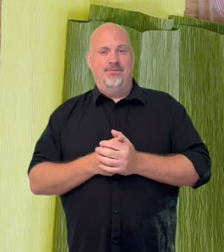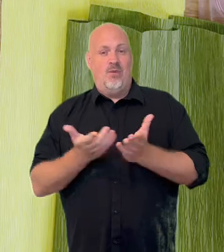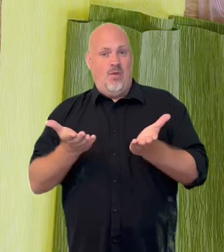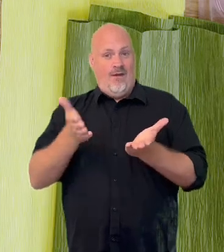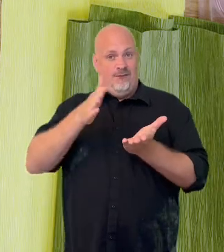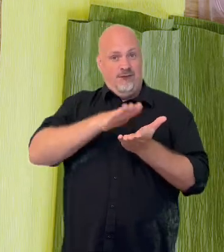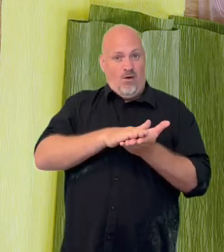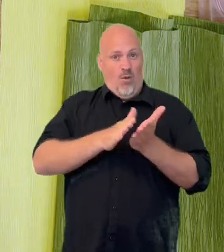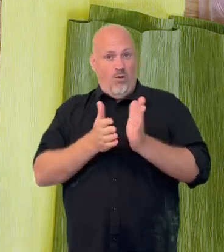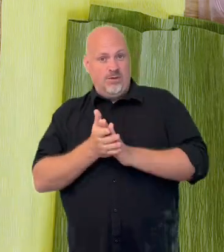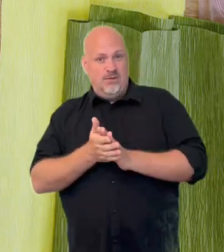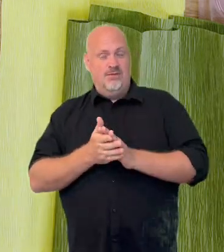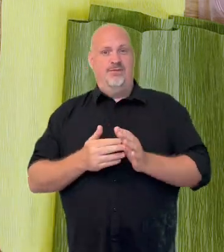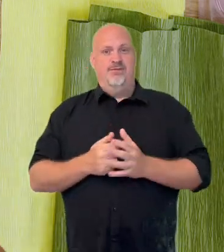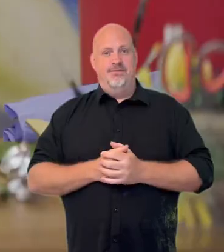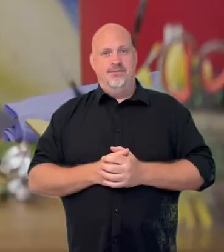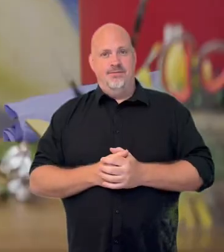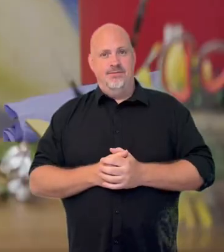together